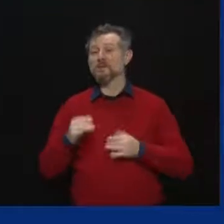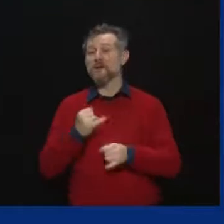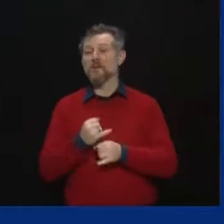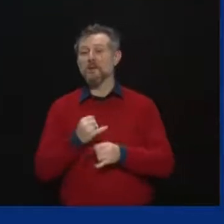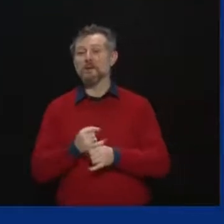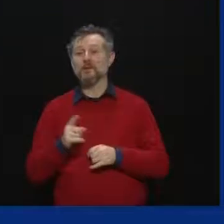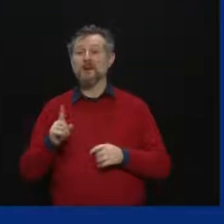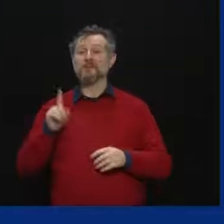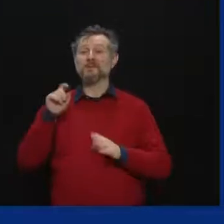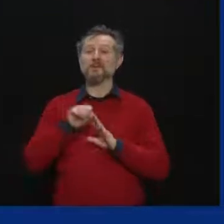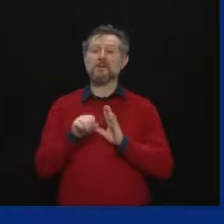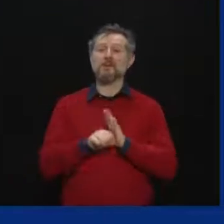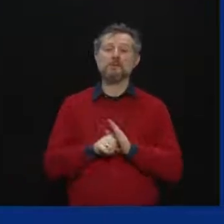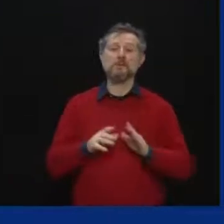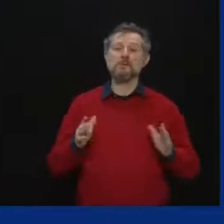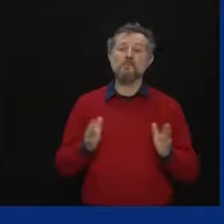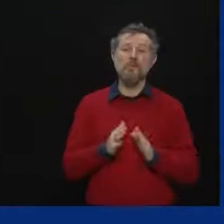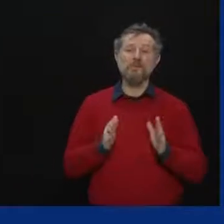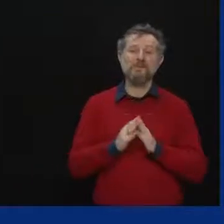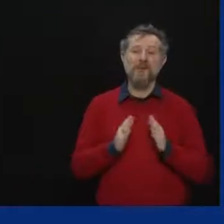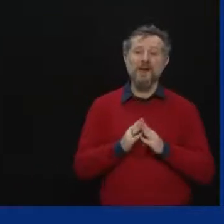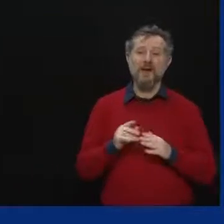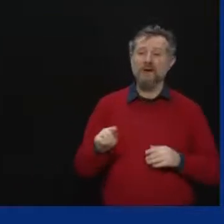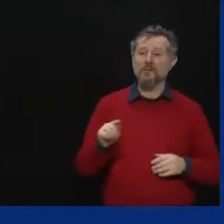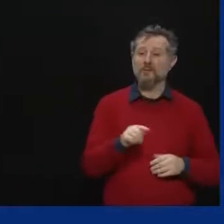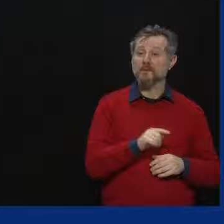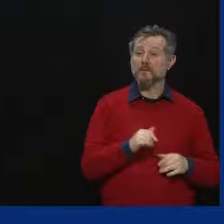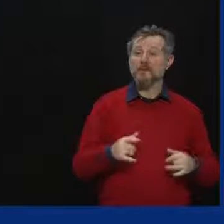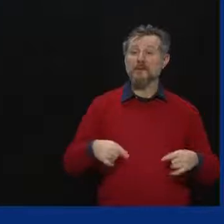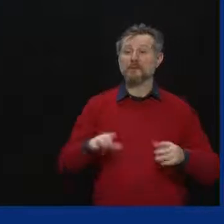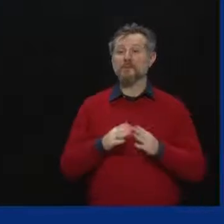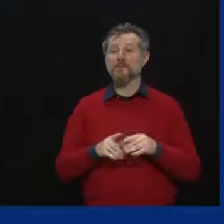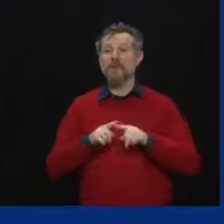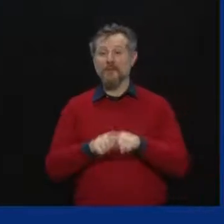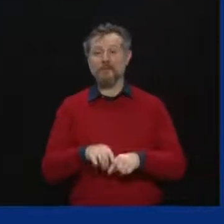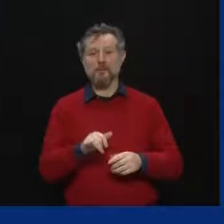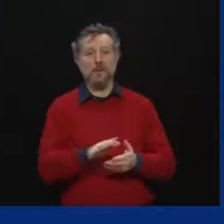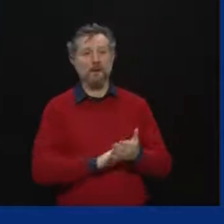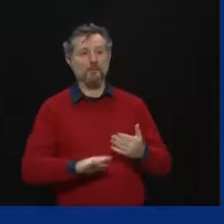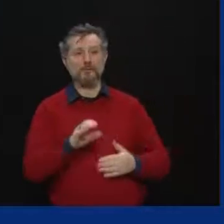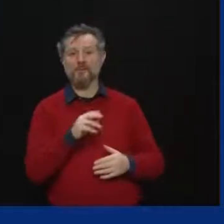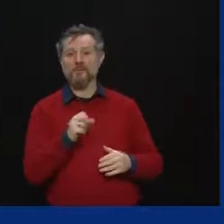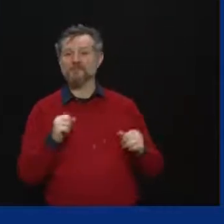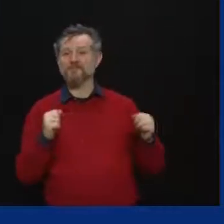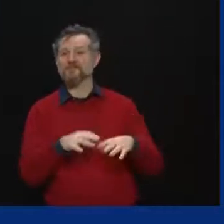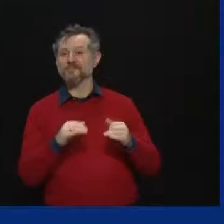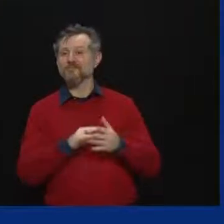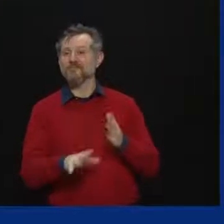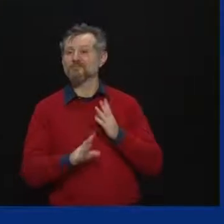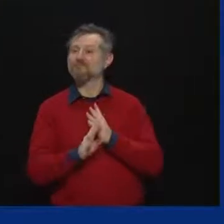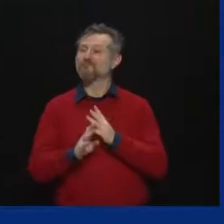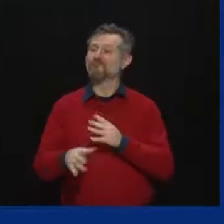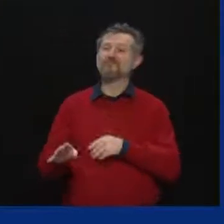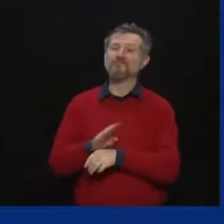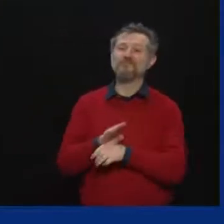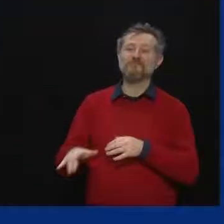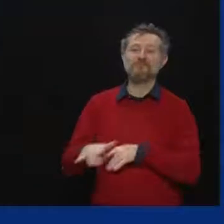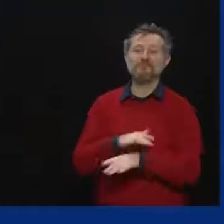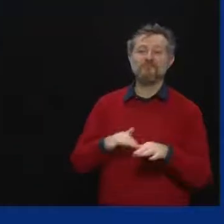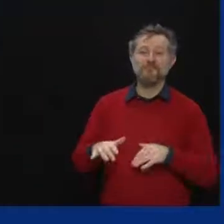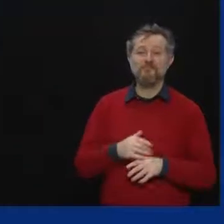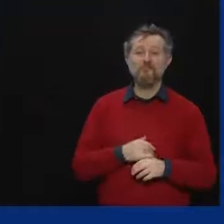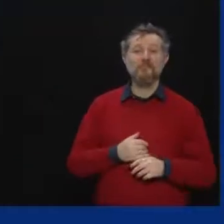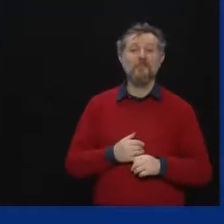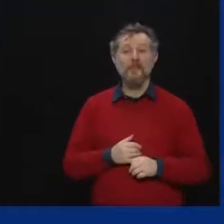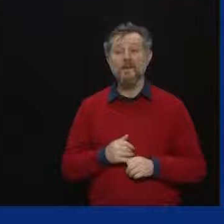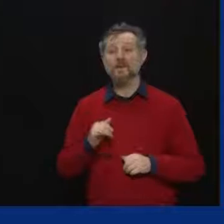upstate, are in small towns. That is the livelihood of their economy, having those students in person. So for a number of reasons, it goes to my